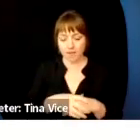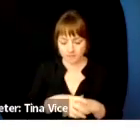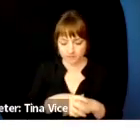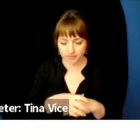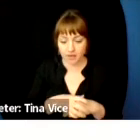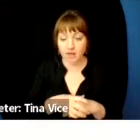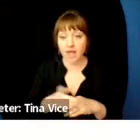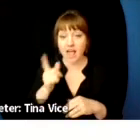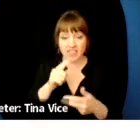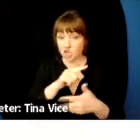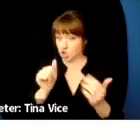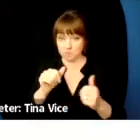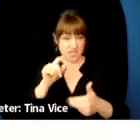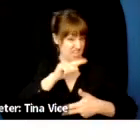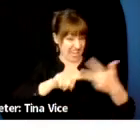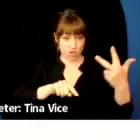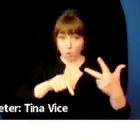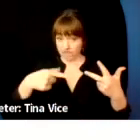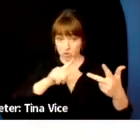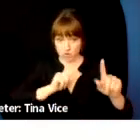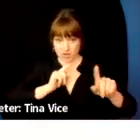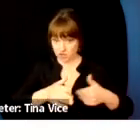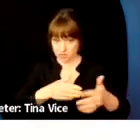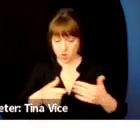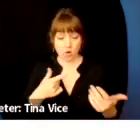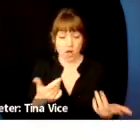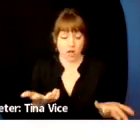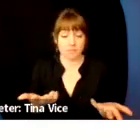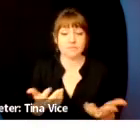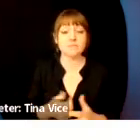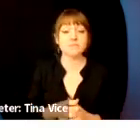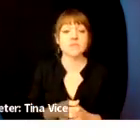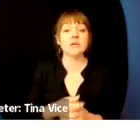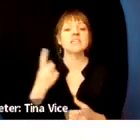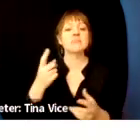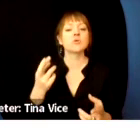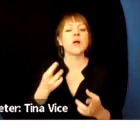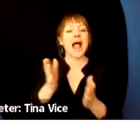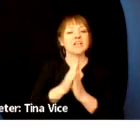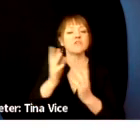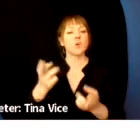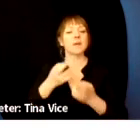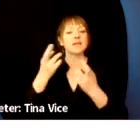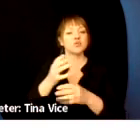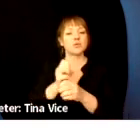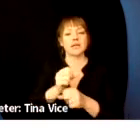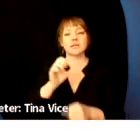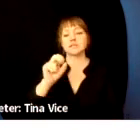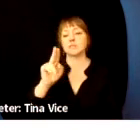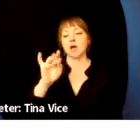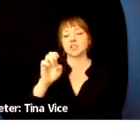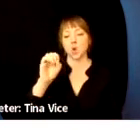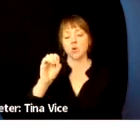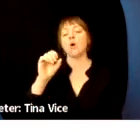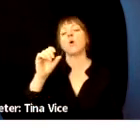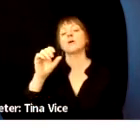any of the 3 of you, or I'm happy to talk about it too. Seth Steele has asked for recommendations for getting Suboxone or MOUD services